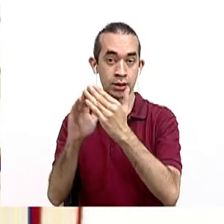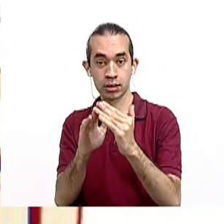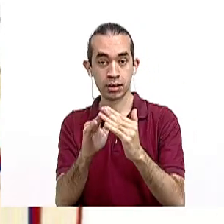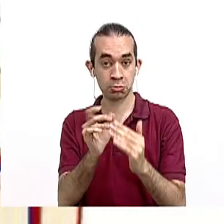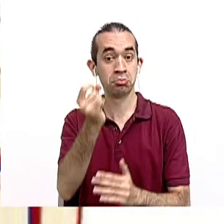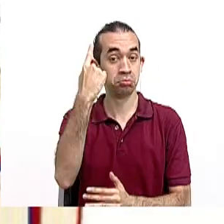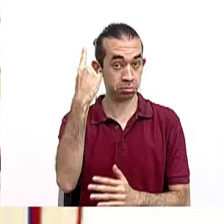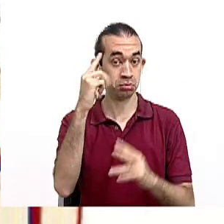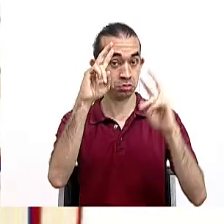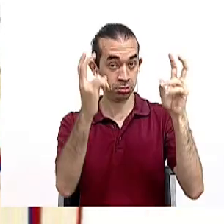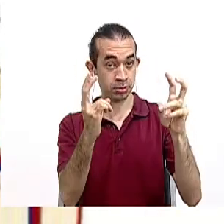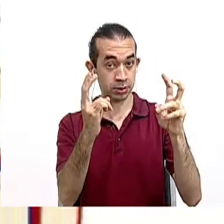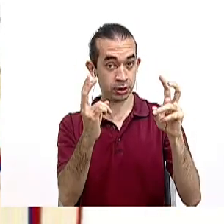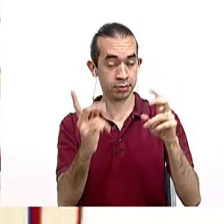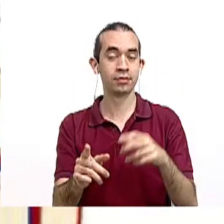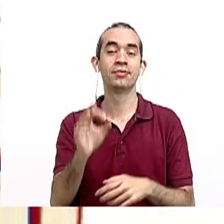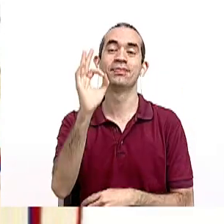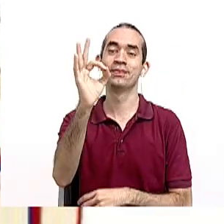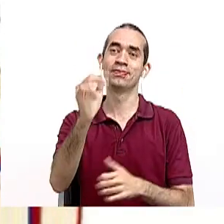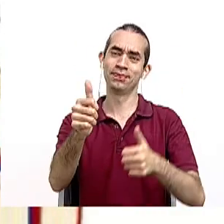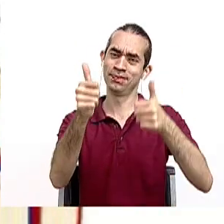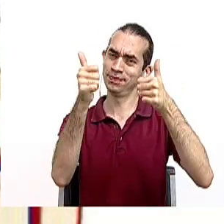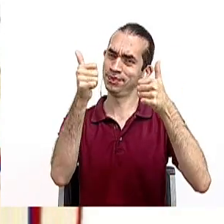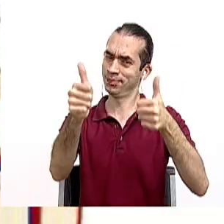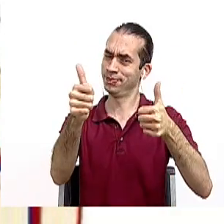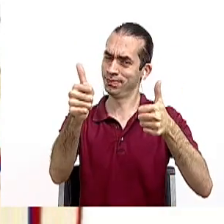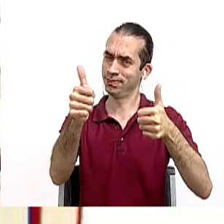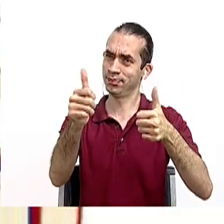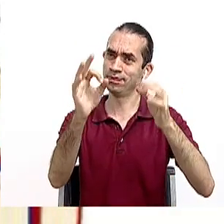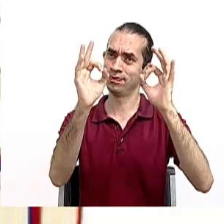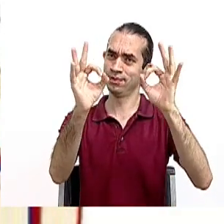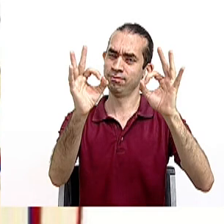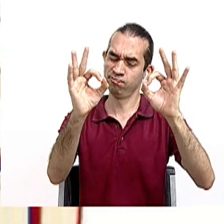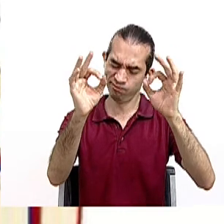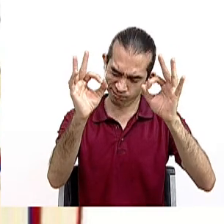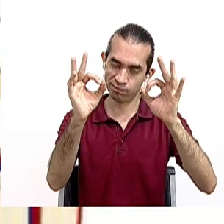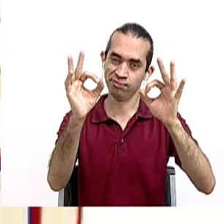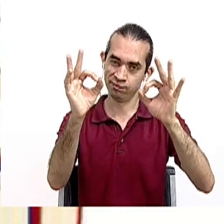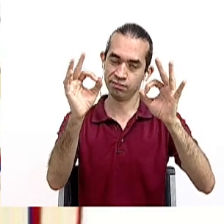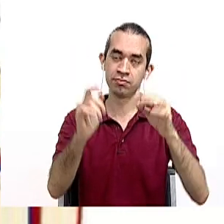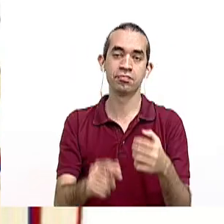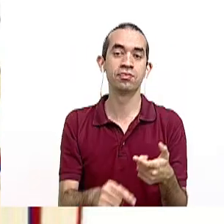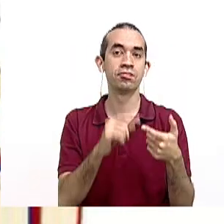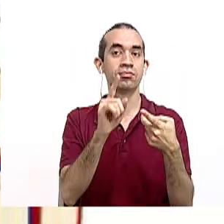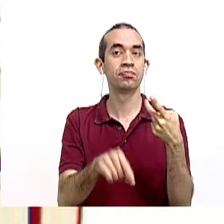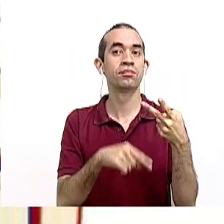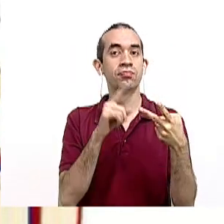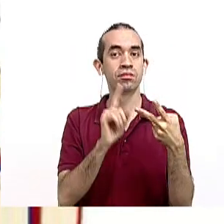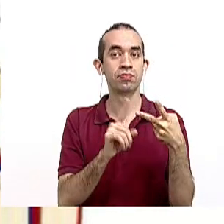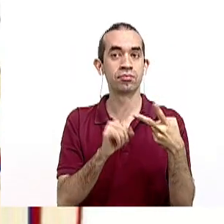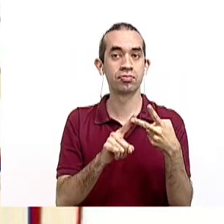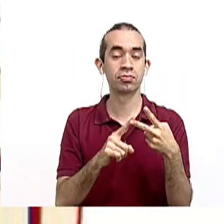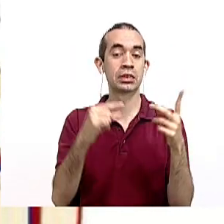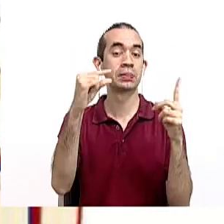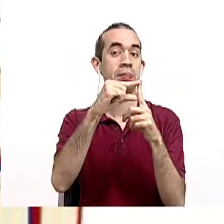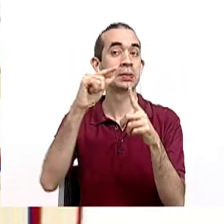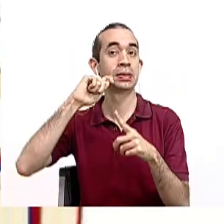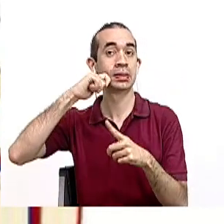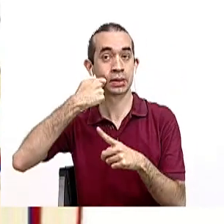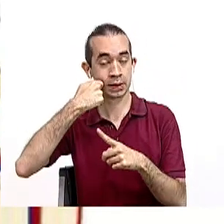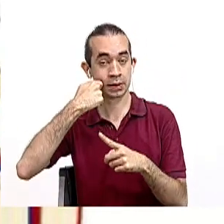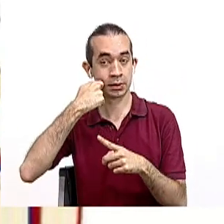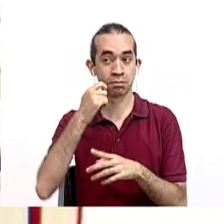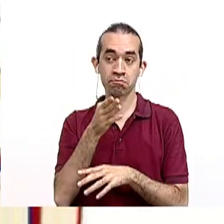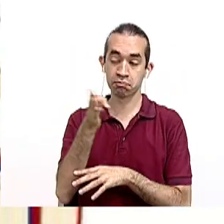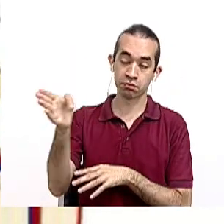town? Yes, very good. That's nice. And did you identify keywords used to